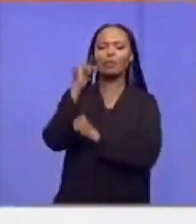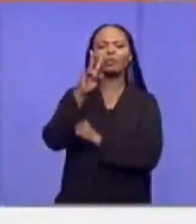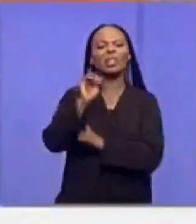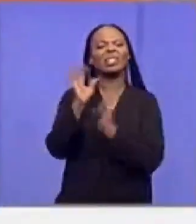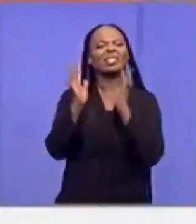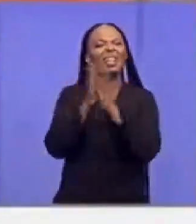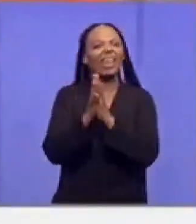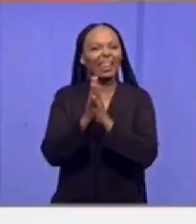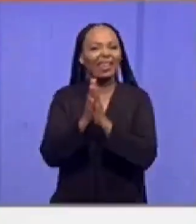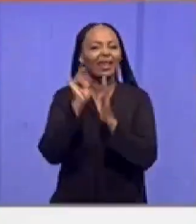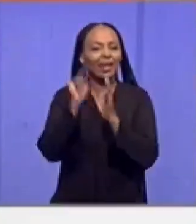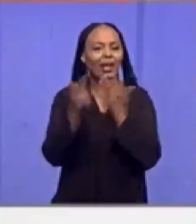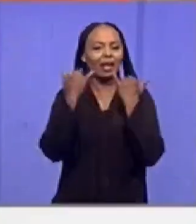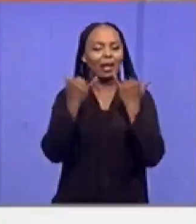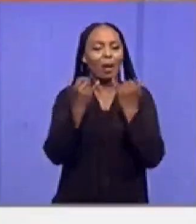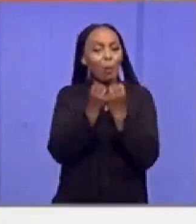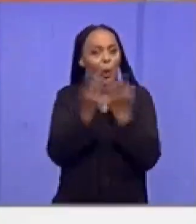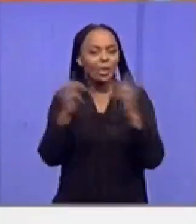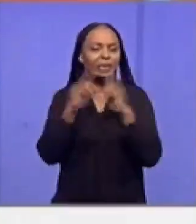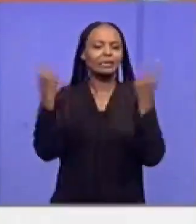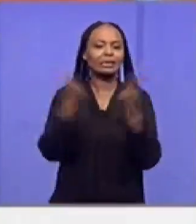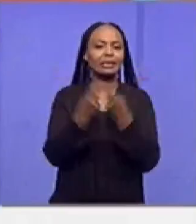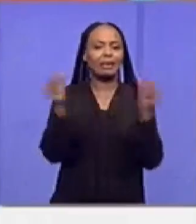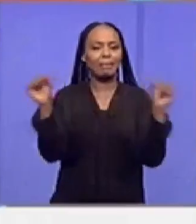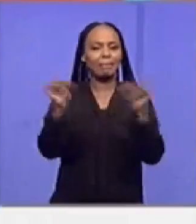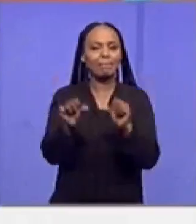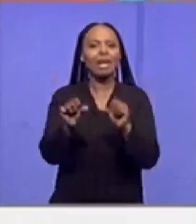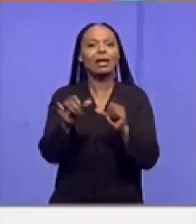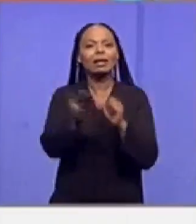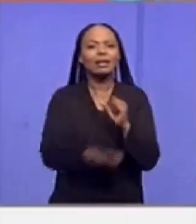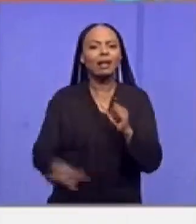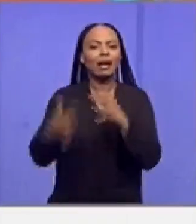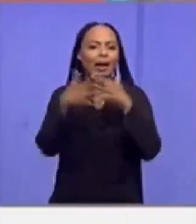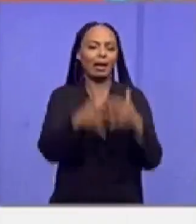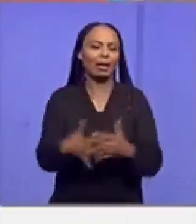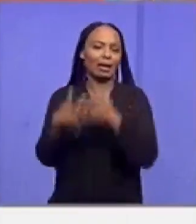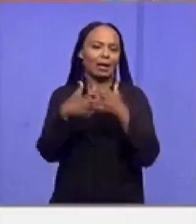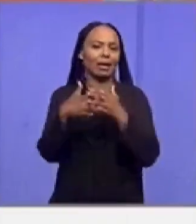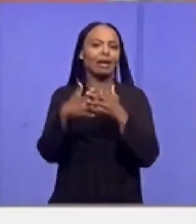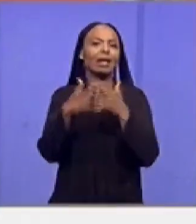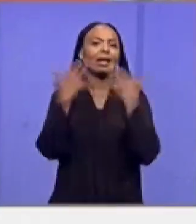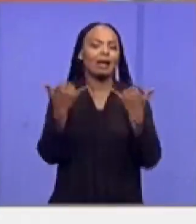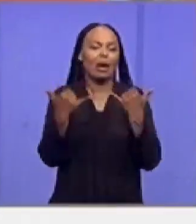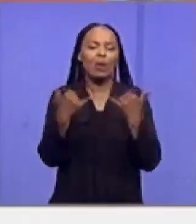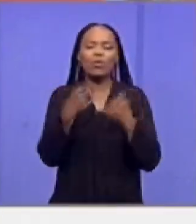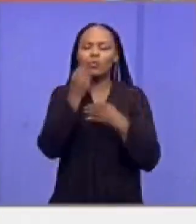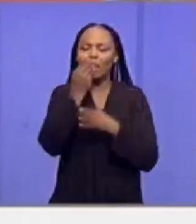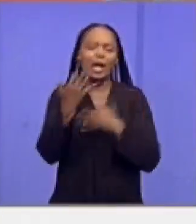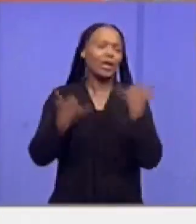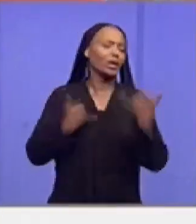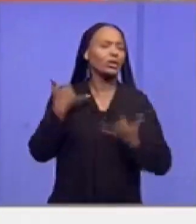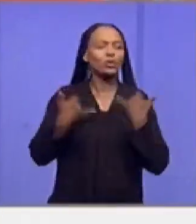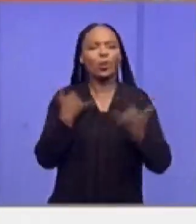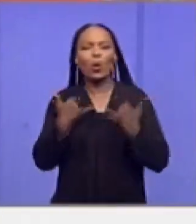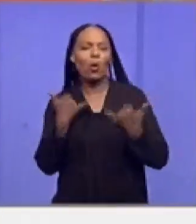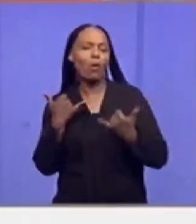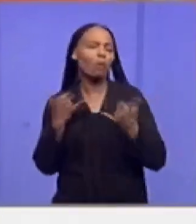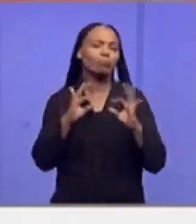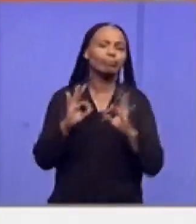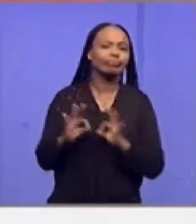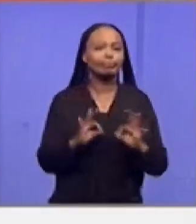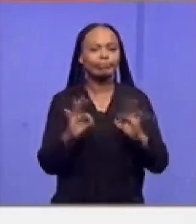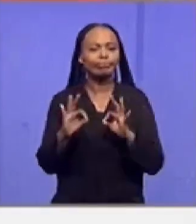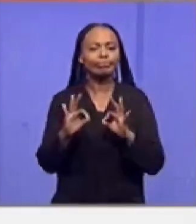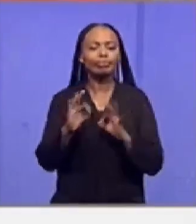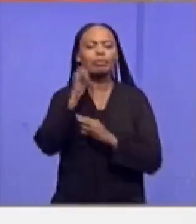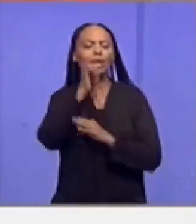when the Vakegula team came to the United States, and we had such a wonderful time enjoying their zest for